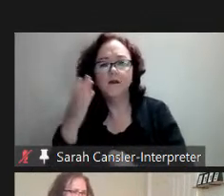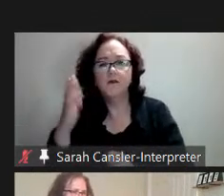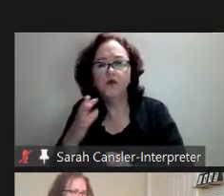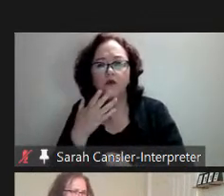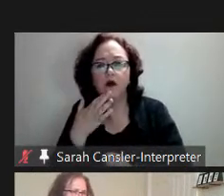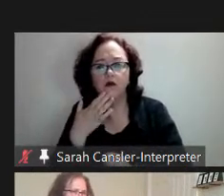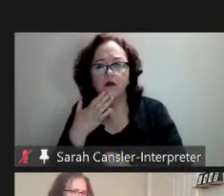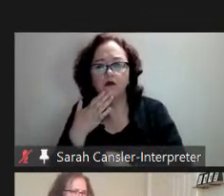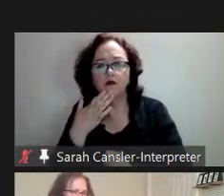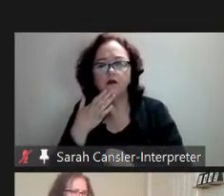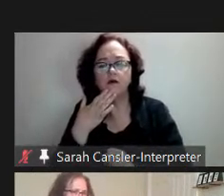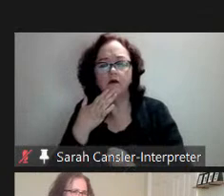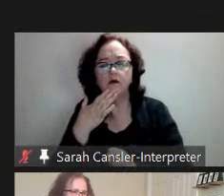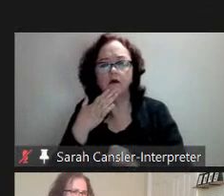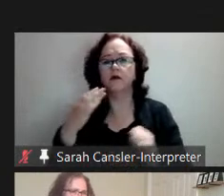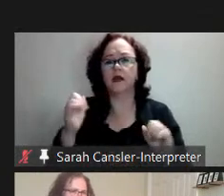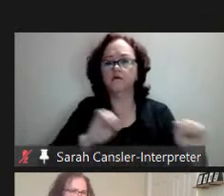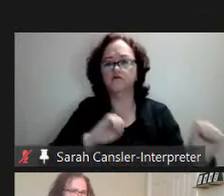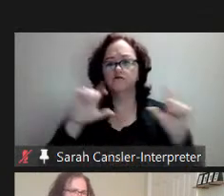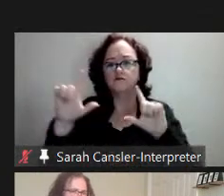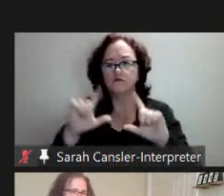to the next slide.